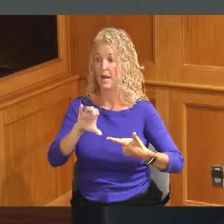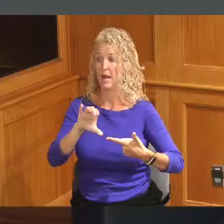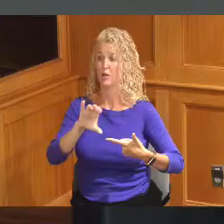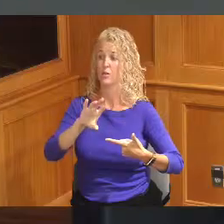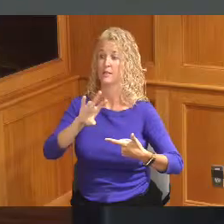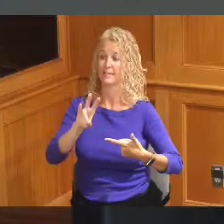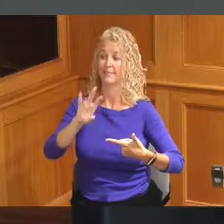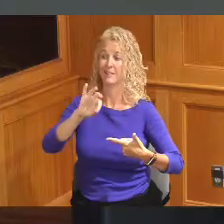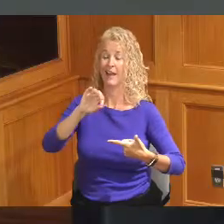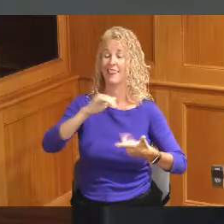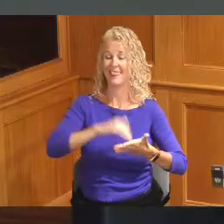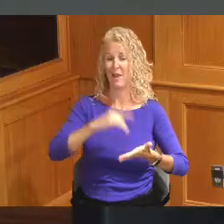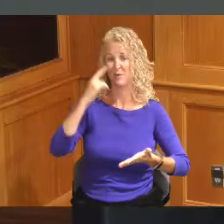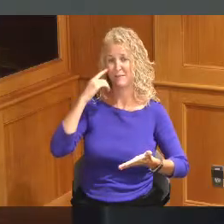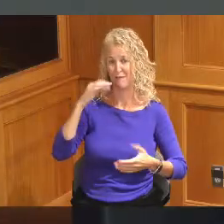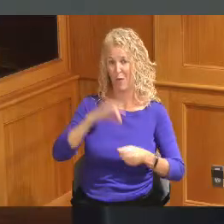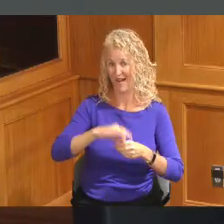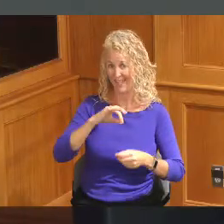Elections,